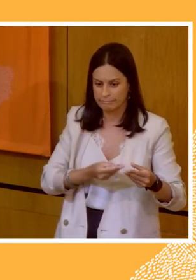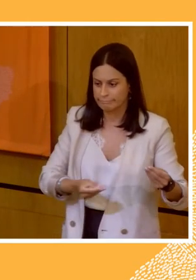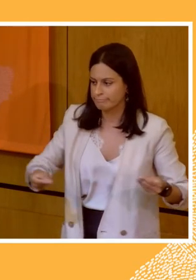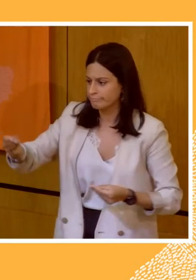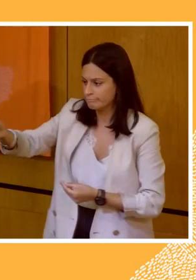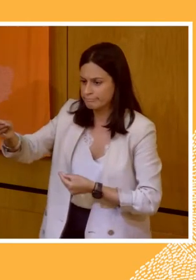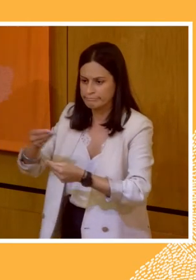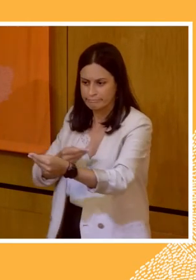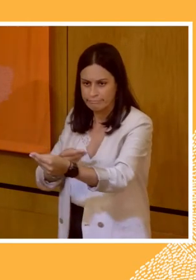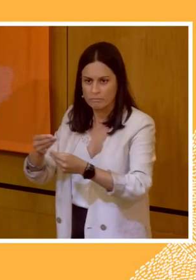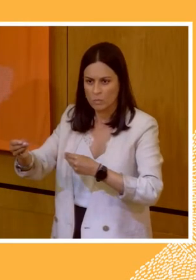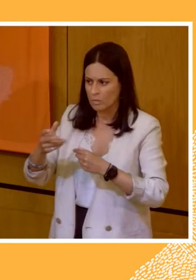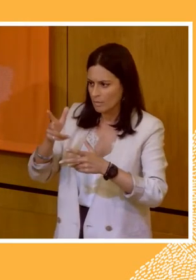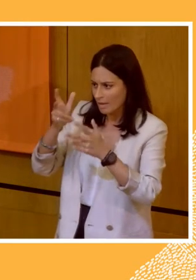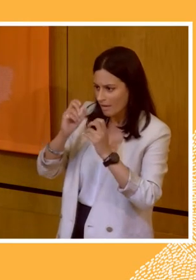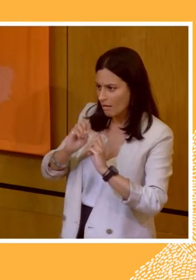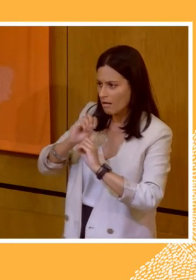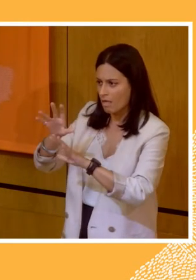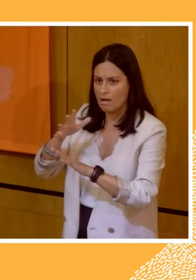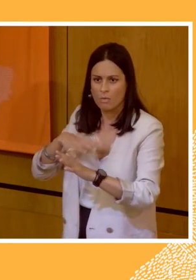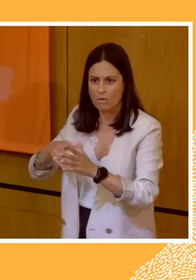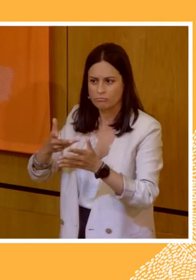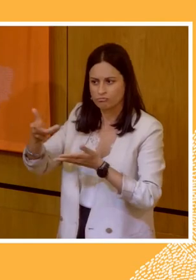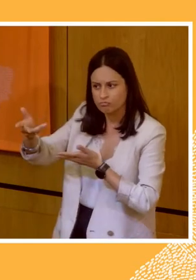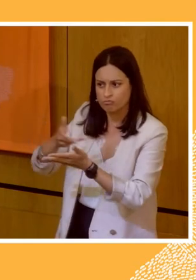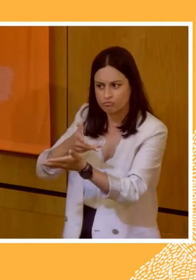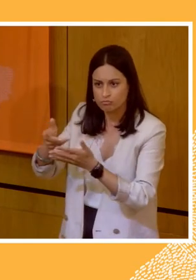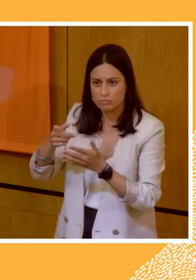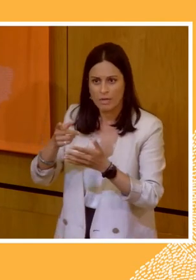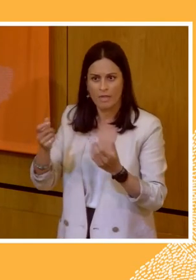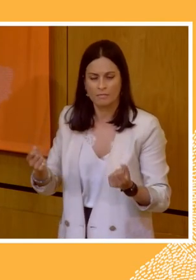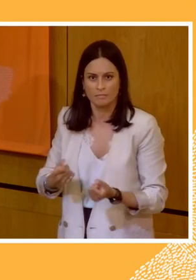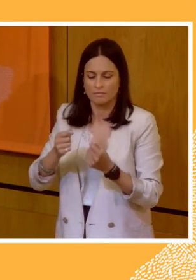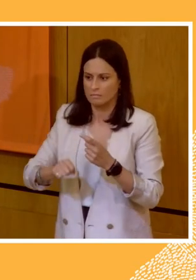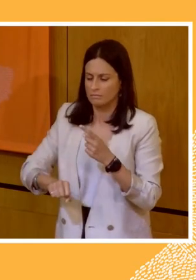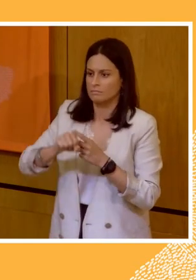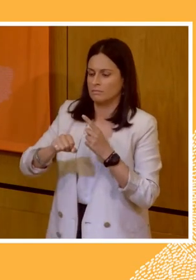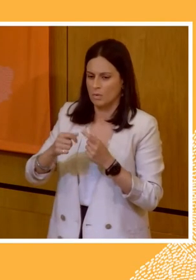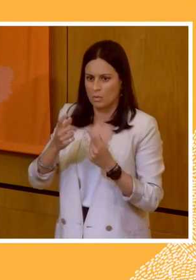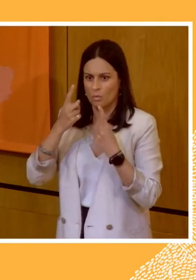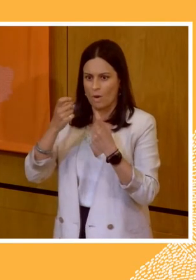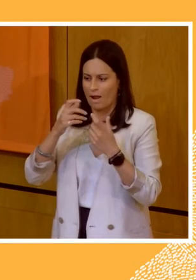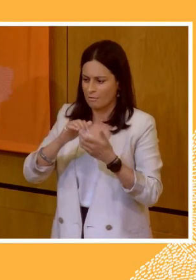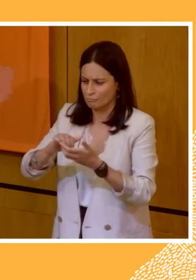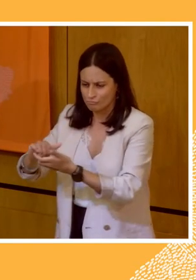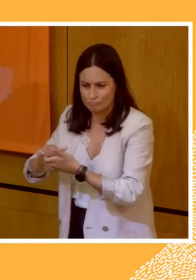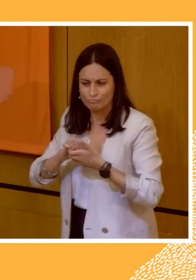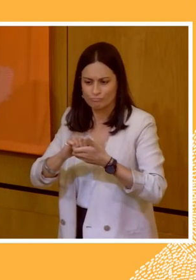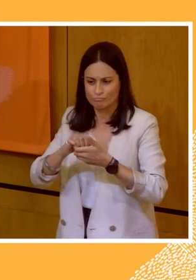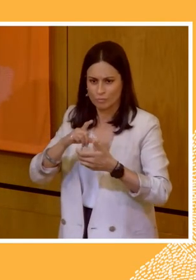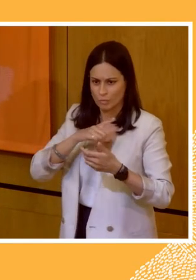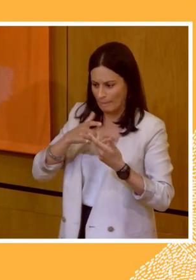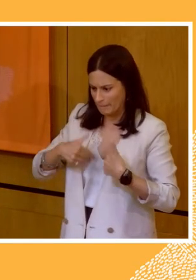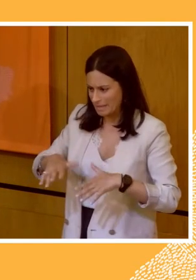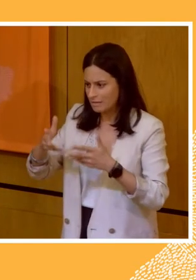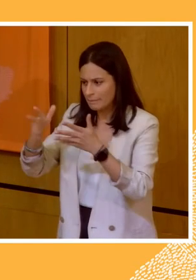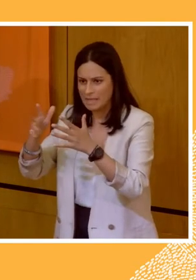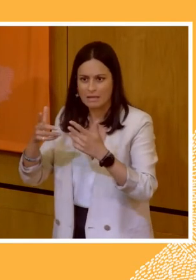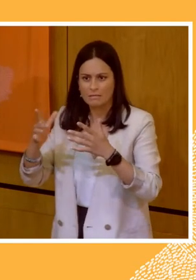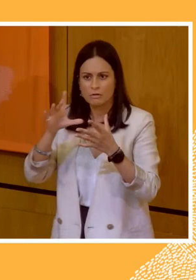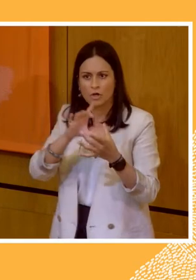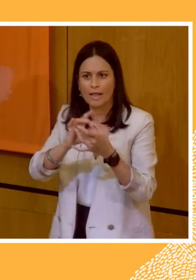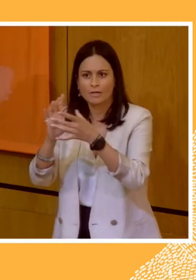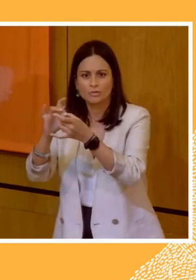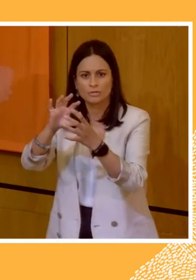stories, right? So I think they're also really powerful means to share and find solidarity and find connections across